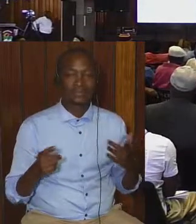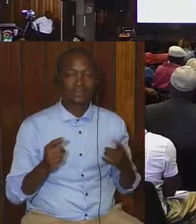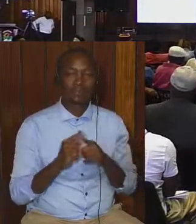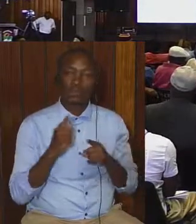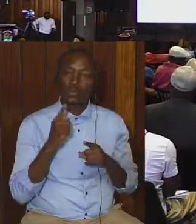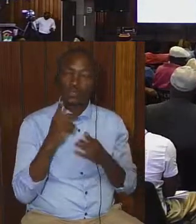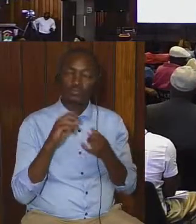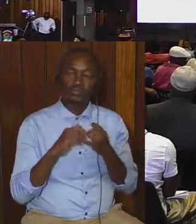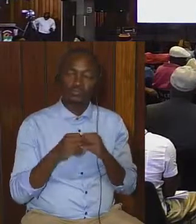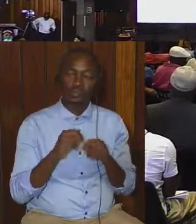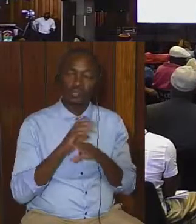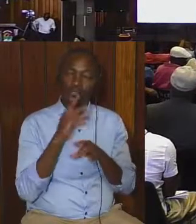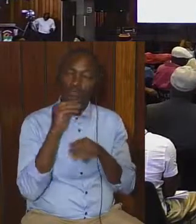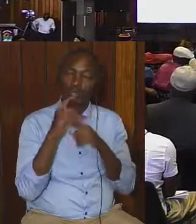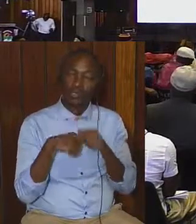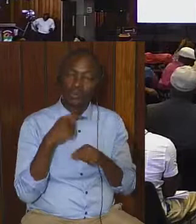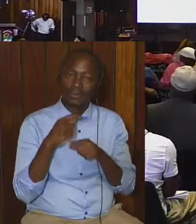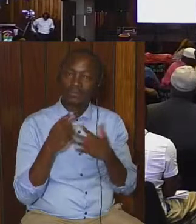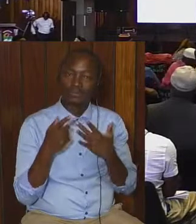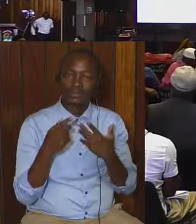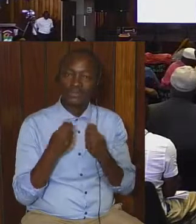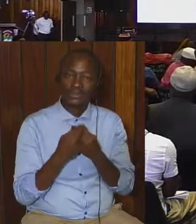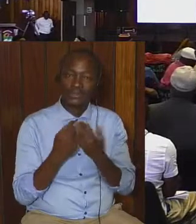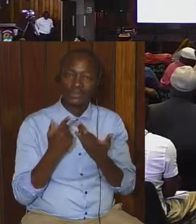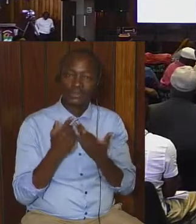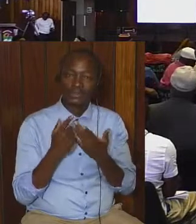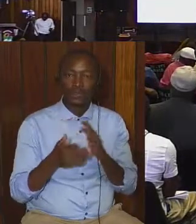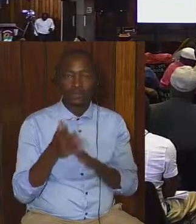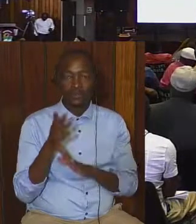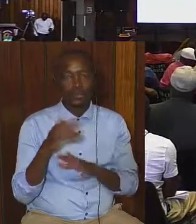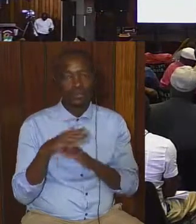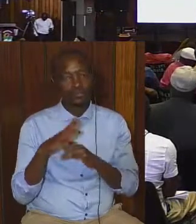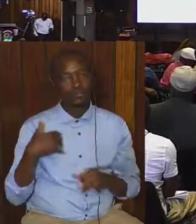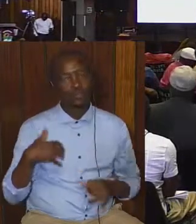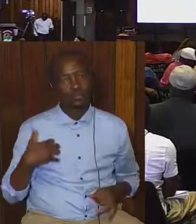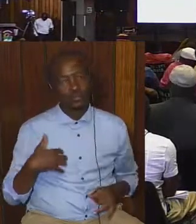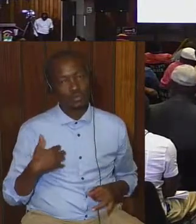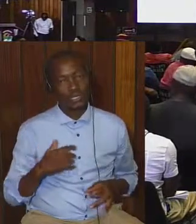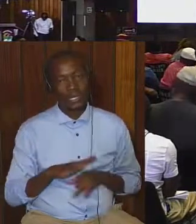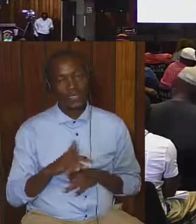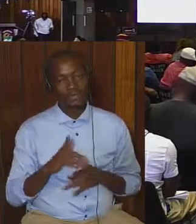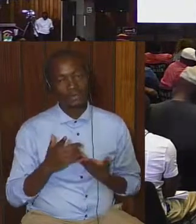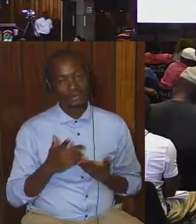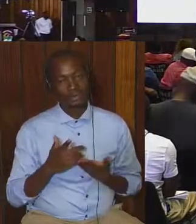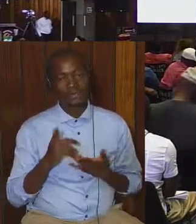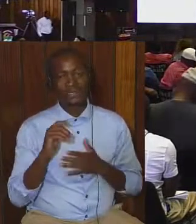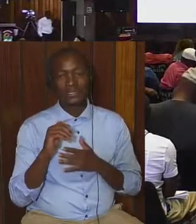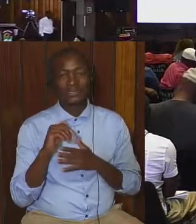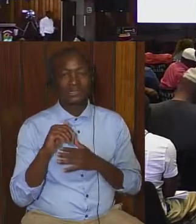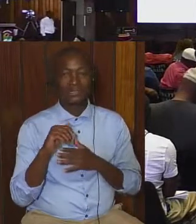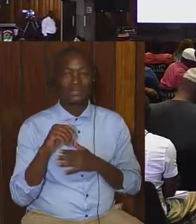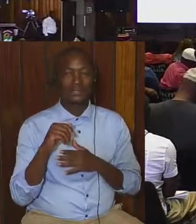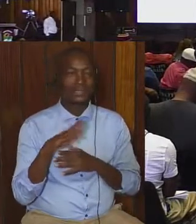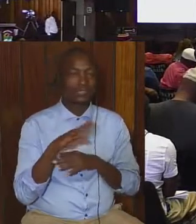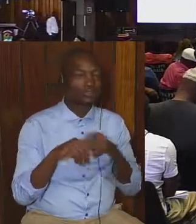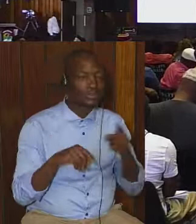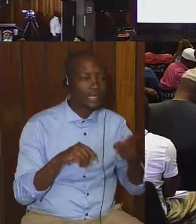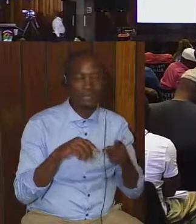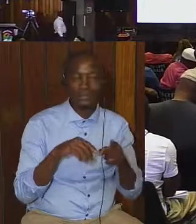Masikhuluma le ndaba lena nobody osinakayo. Masiya ekuruleni bakusenda pill to post.